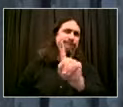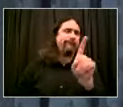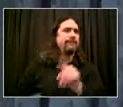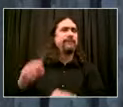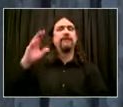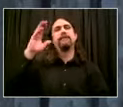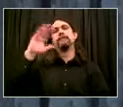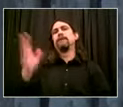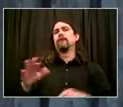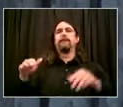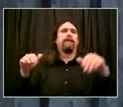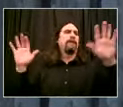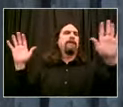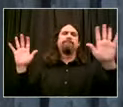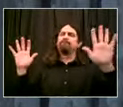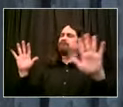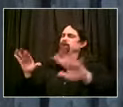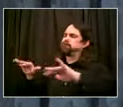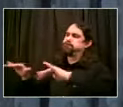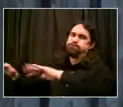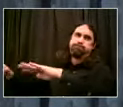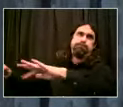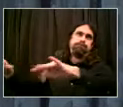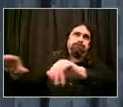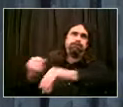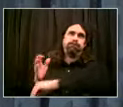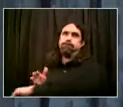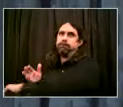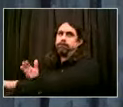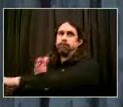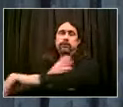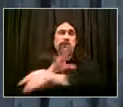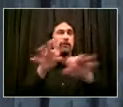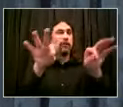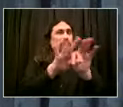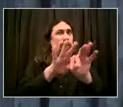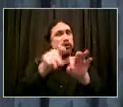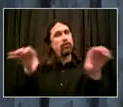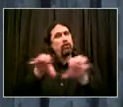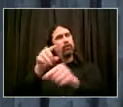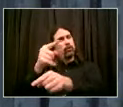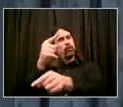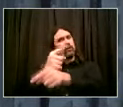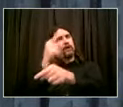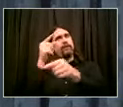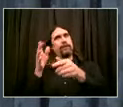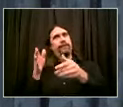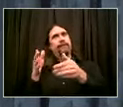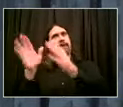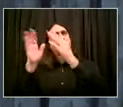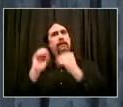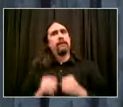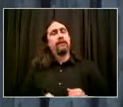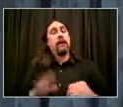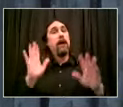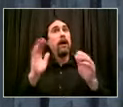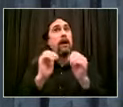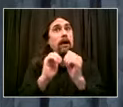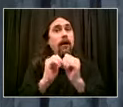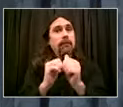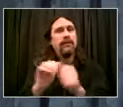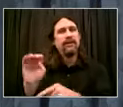and minority-owned businesses helping us lead the way. I knew that while there is pain and crisis, there